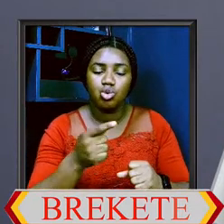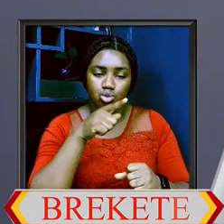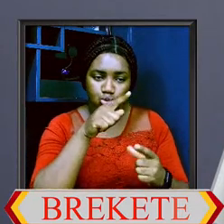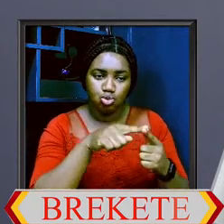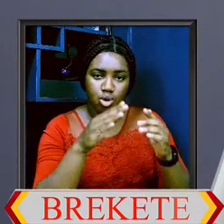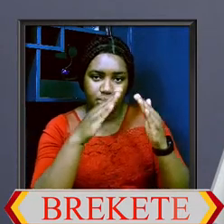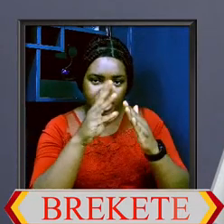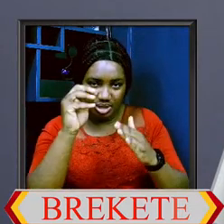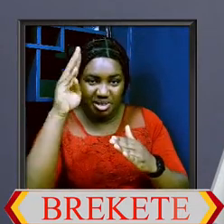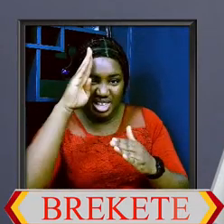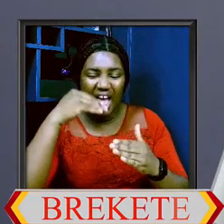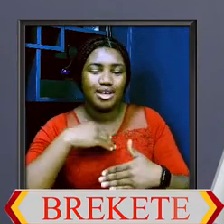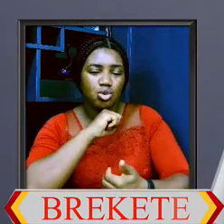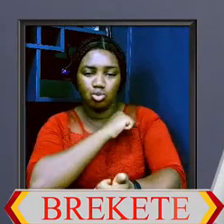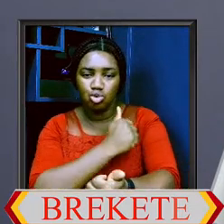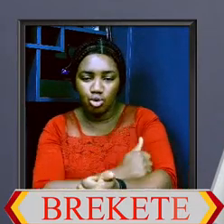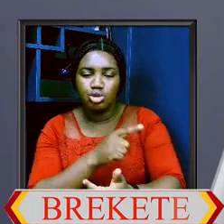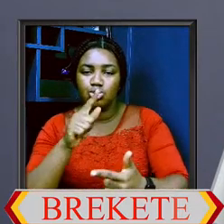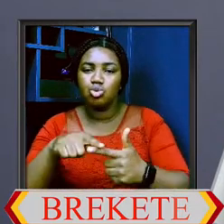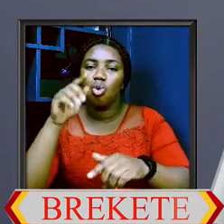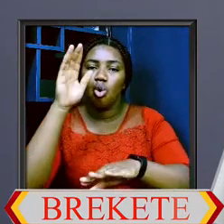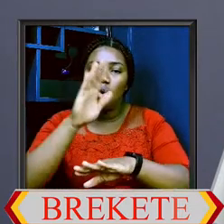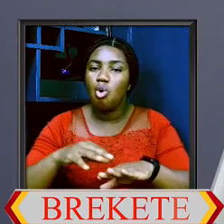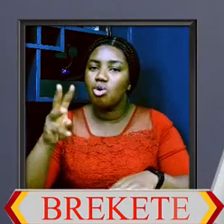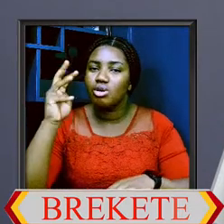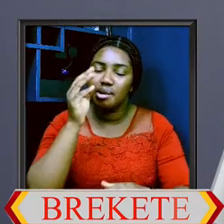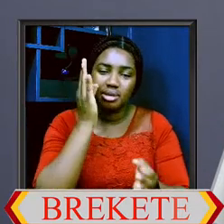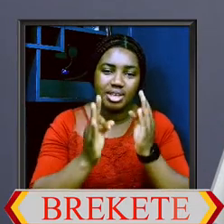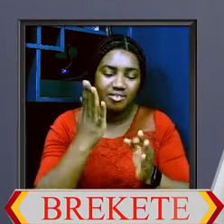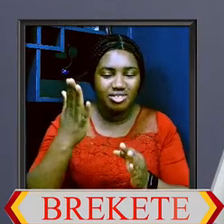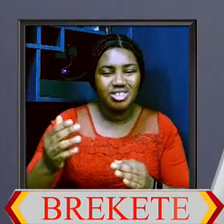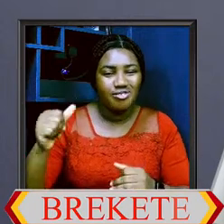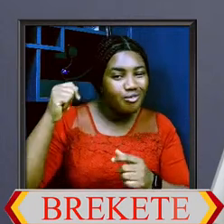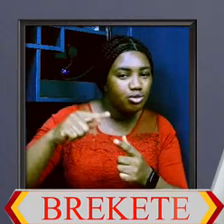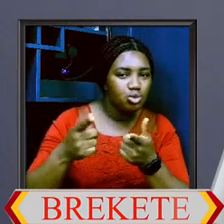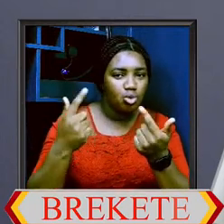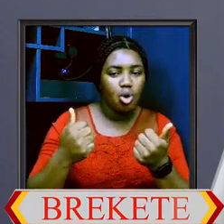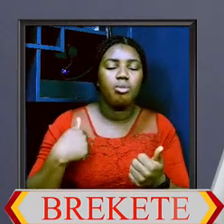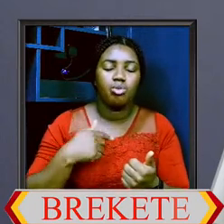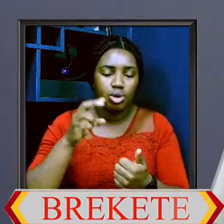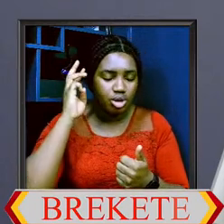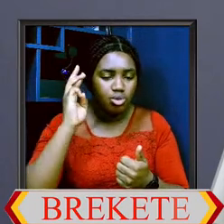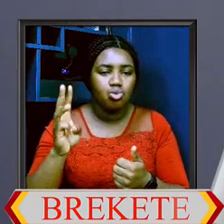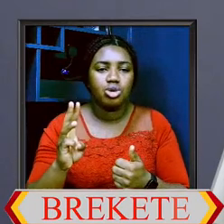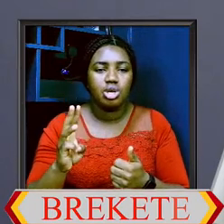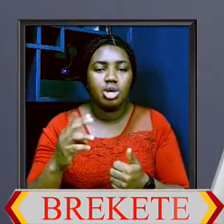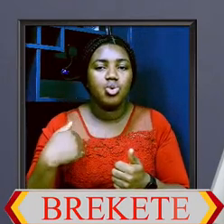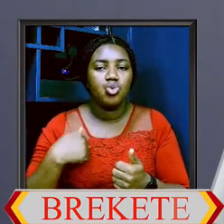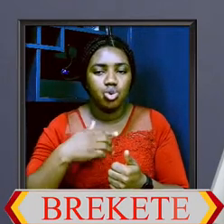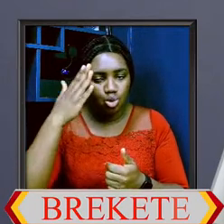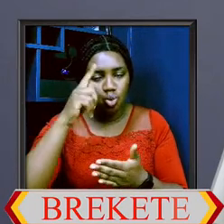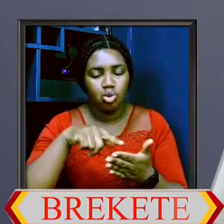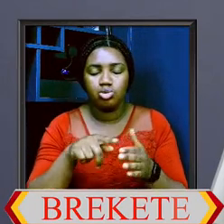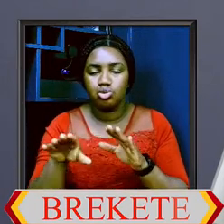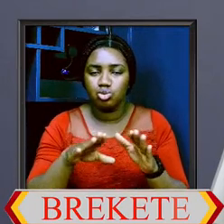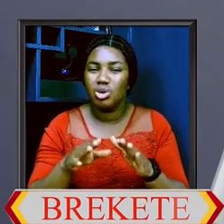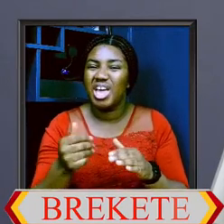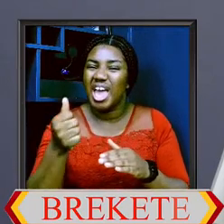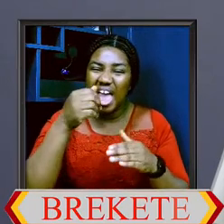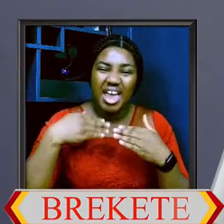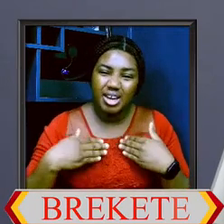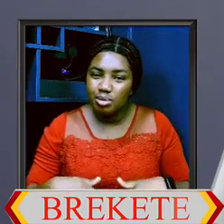he get the authority to summon them if they not come he get w we go do them anywh anybody where you see for